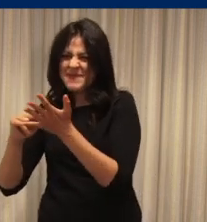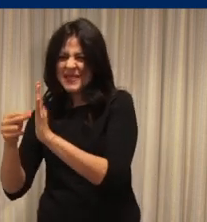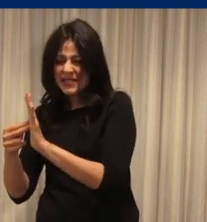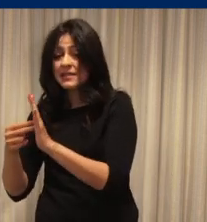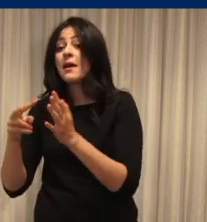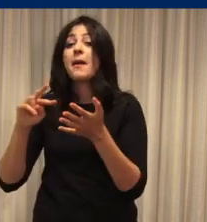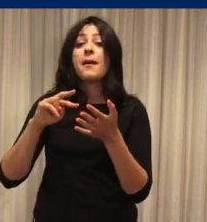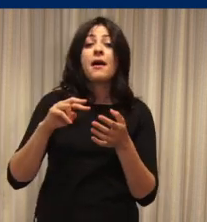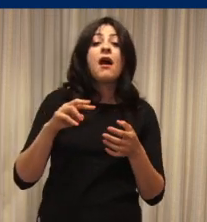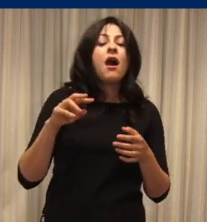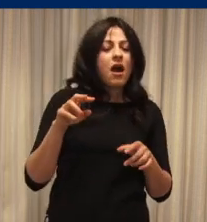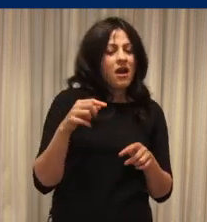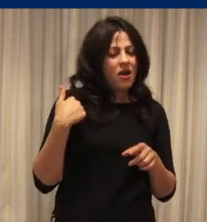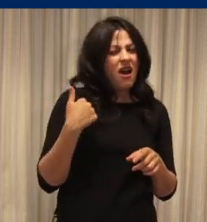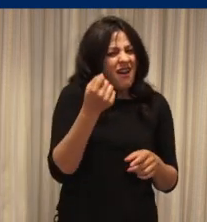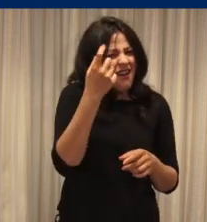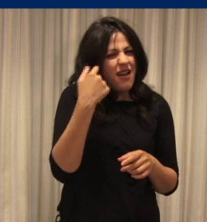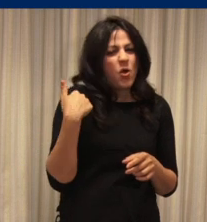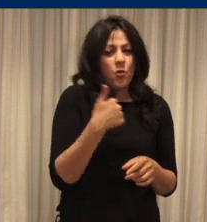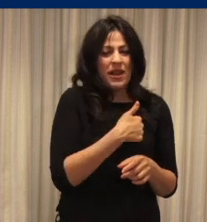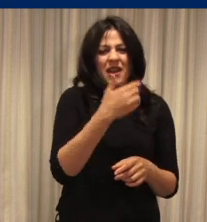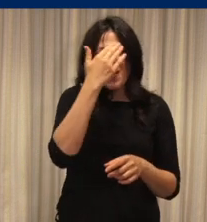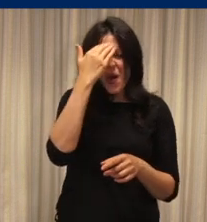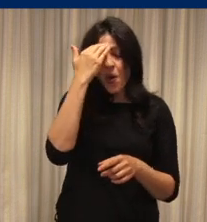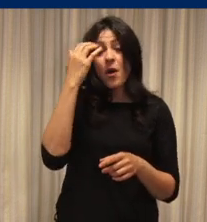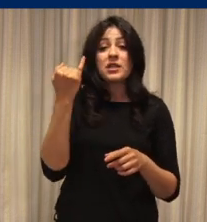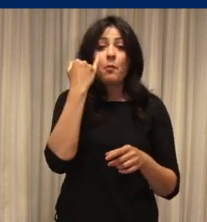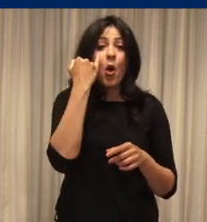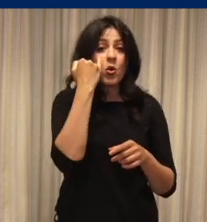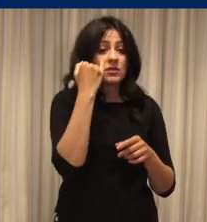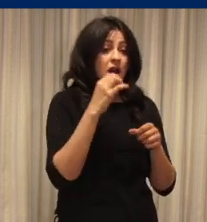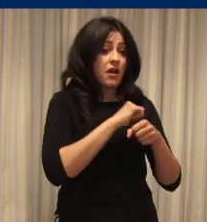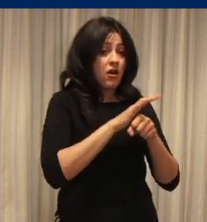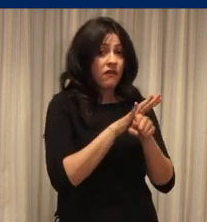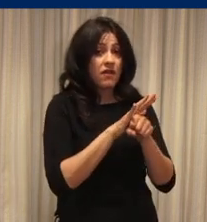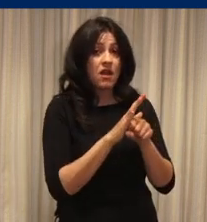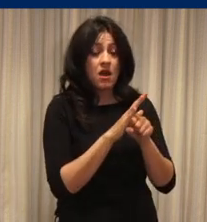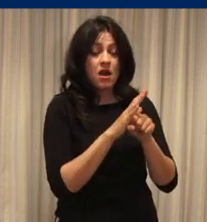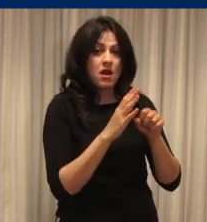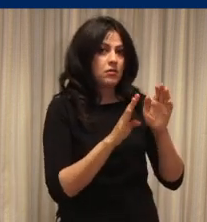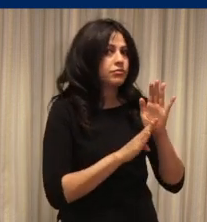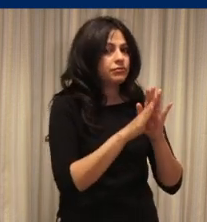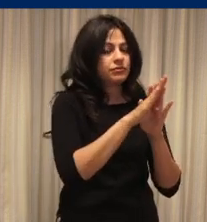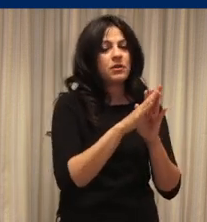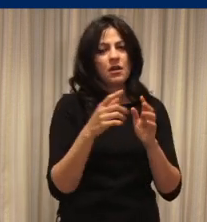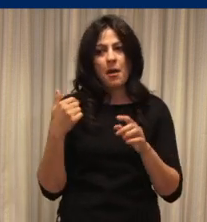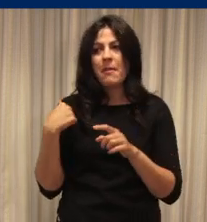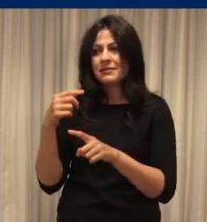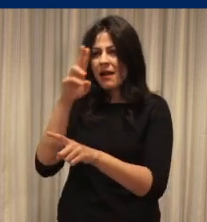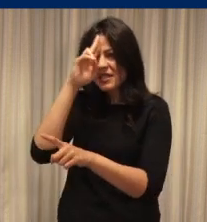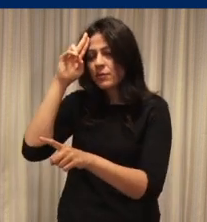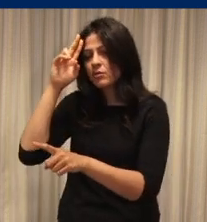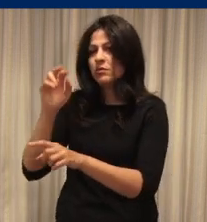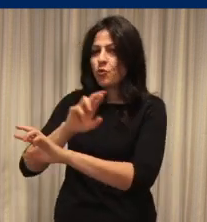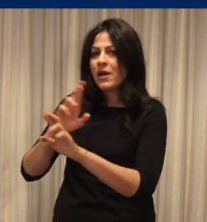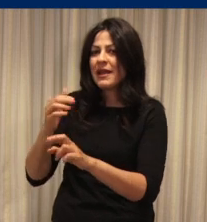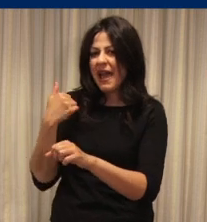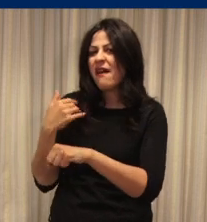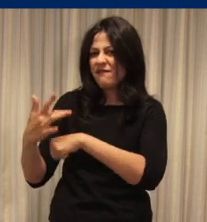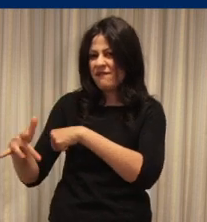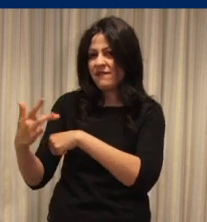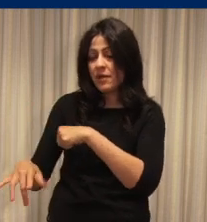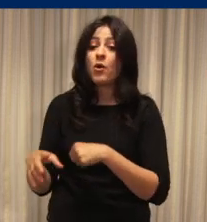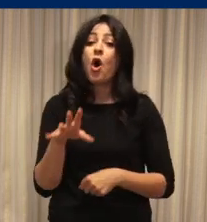case, we know we need to be ready if there is a resurgence. And then finally, the third category is to prevent